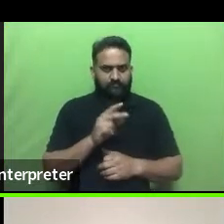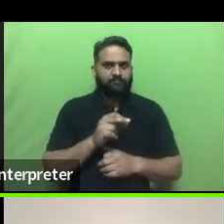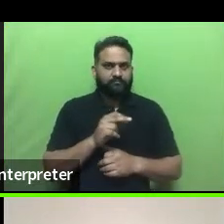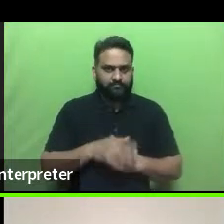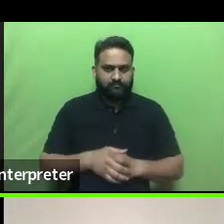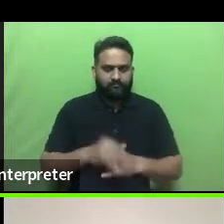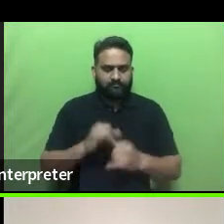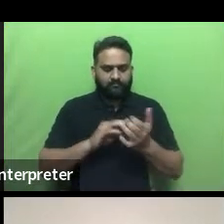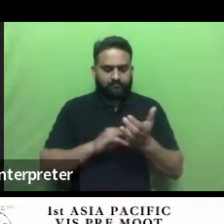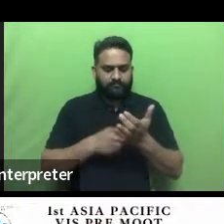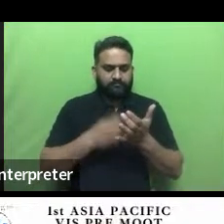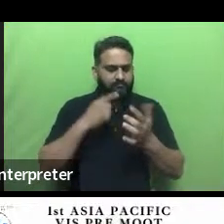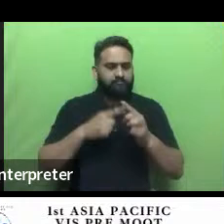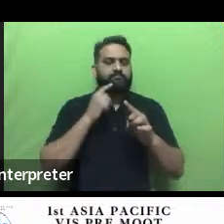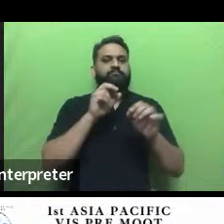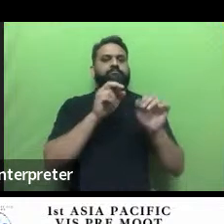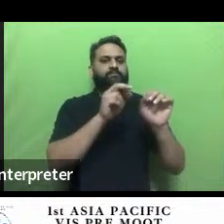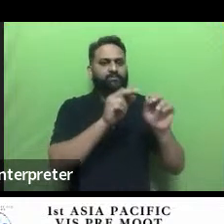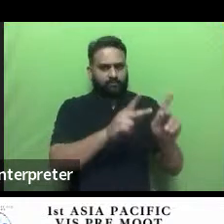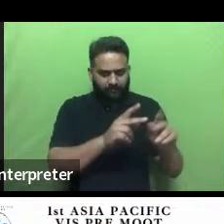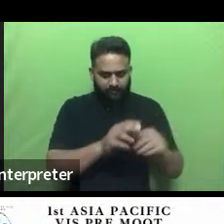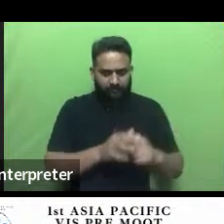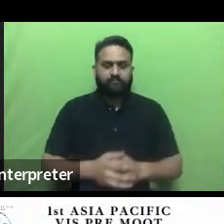Smithy. Okay.